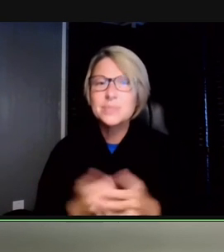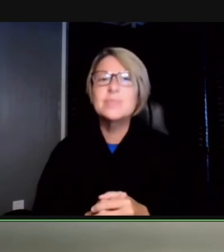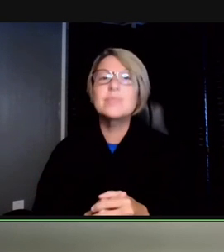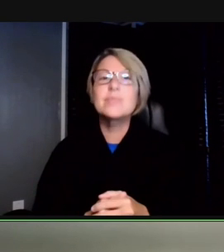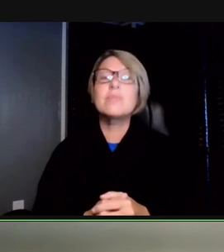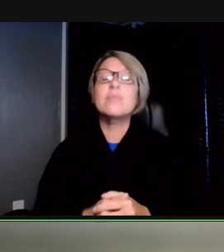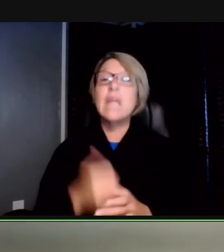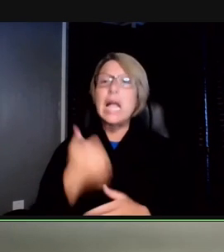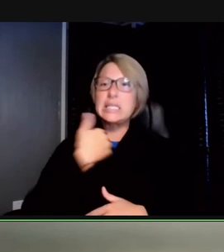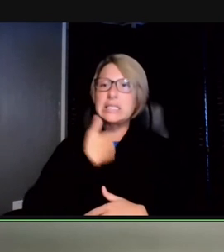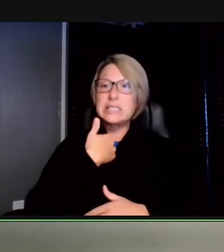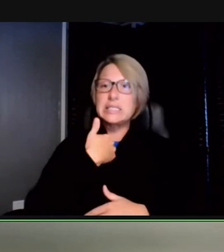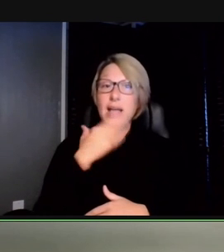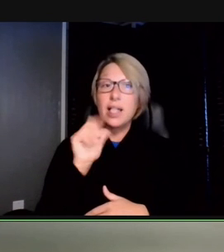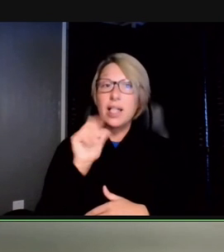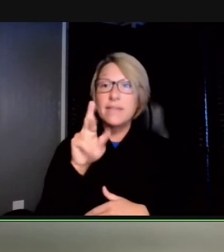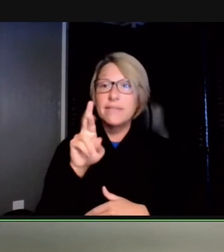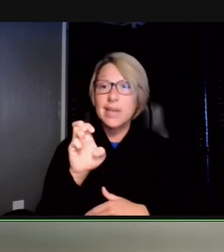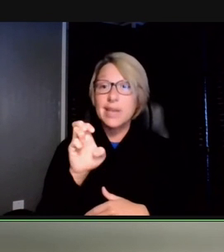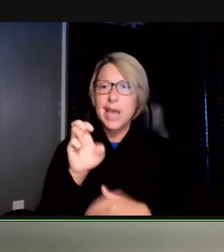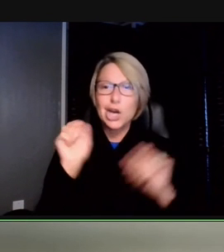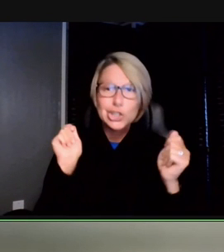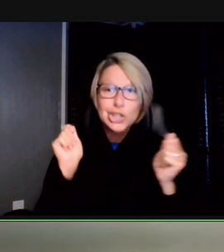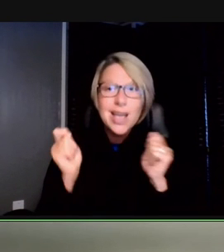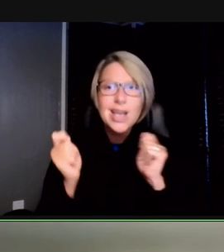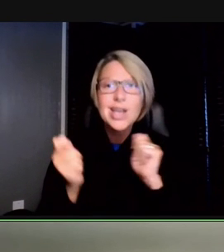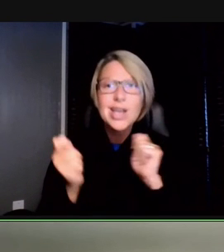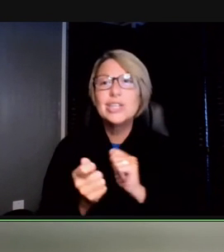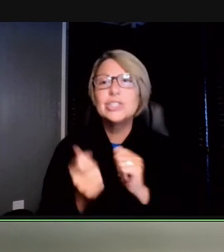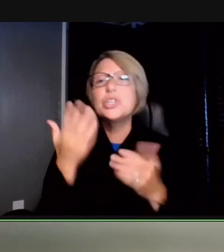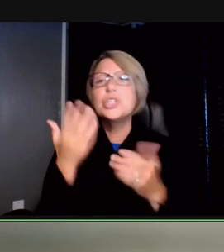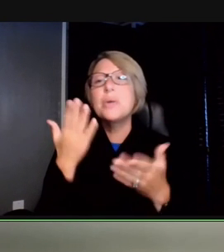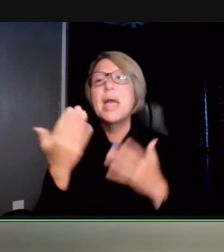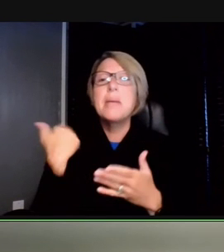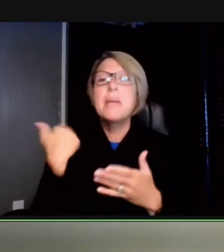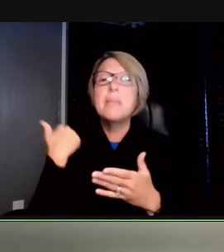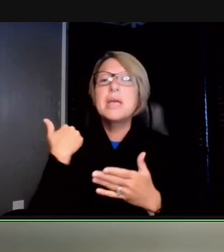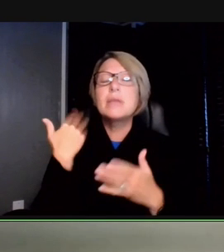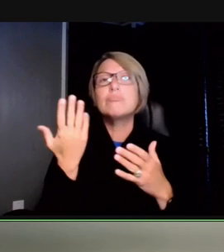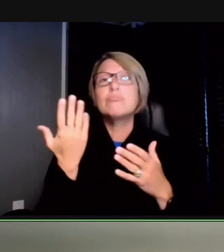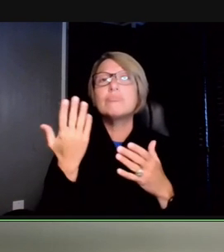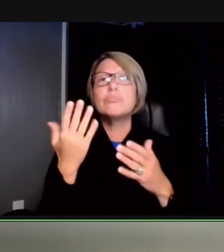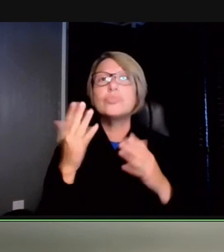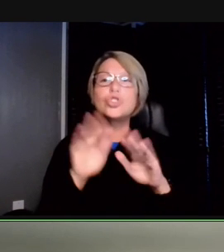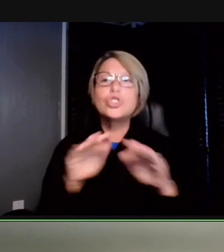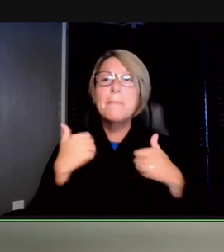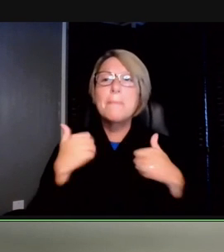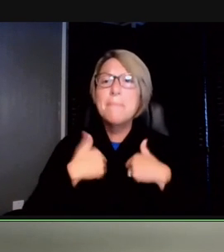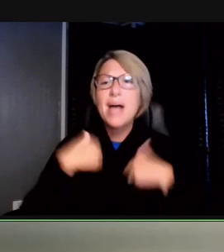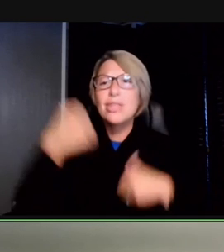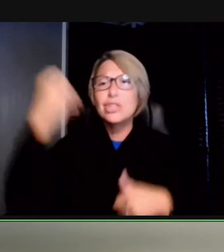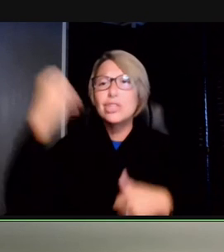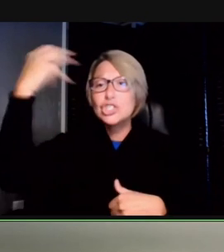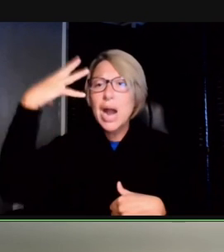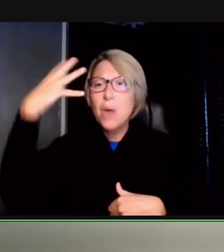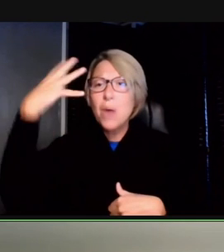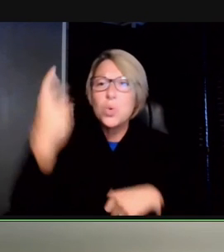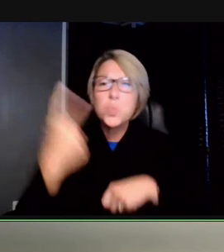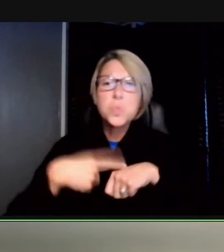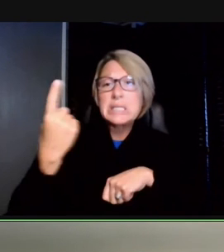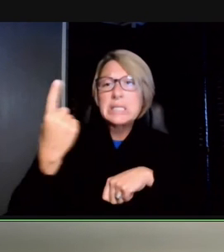Maybe before, your child only needed to take a bath once or twice a week, or a shower once or twice a week. Well, now